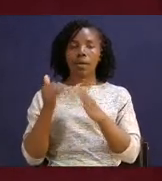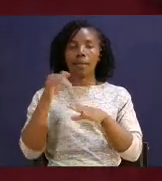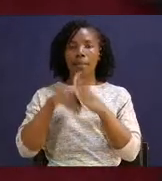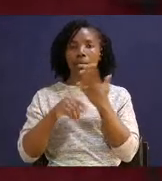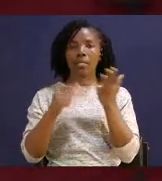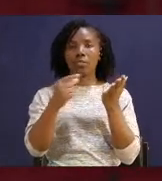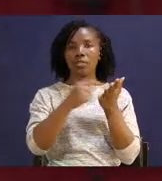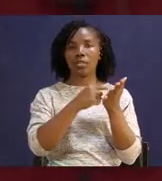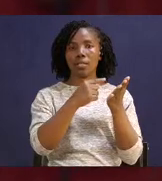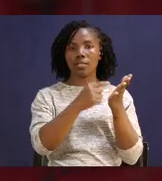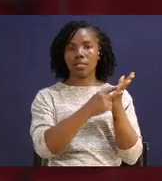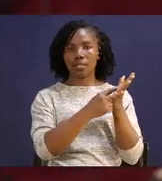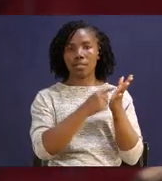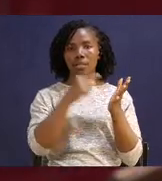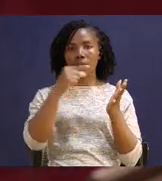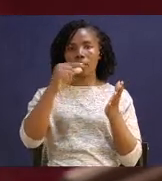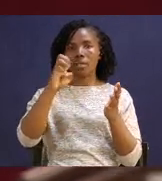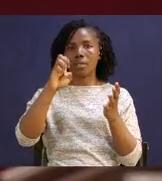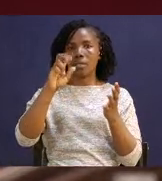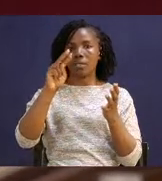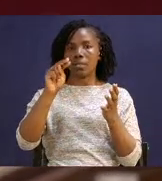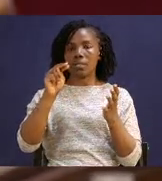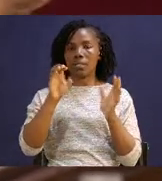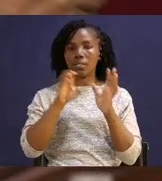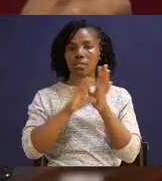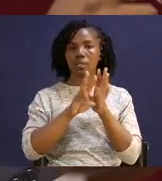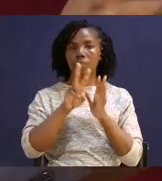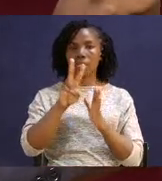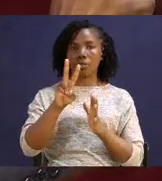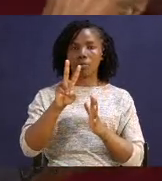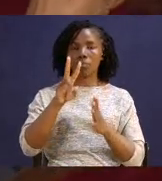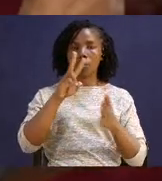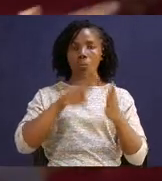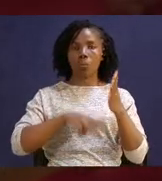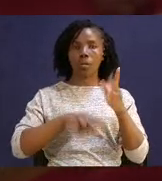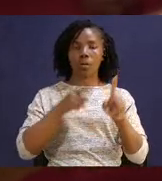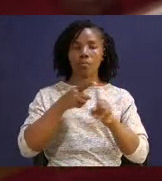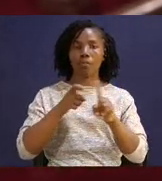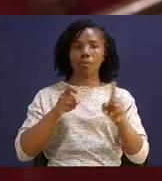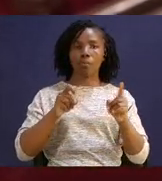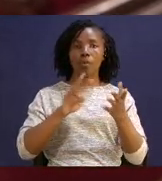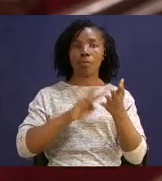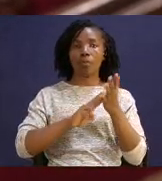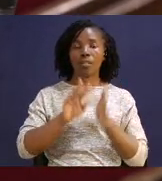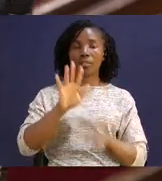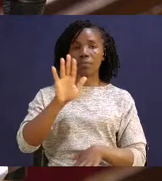chapter 2, the Bible says this. Let me go to Genesis. We are reading from around verse 5.